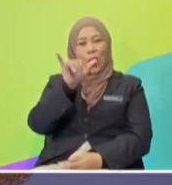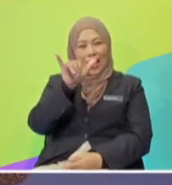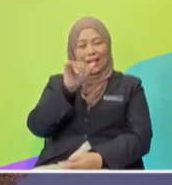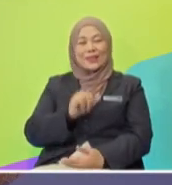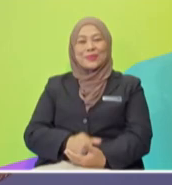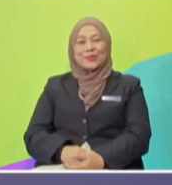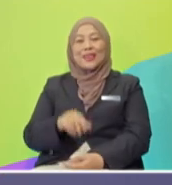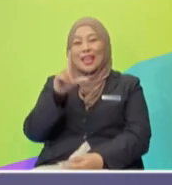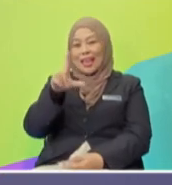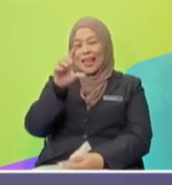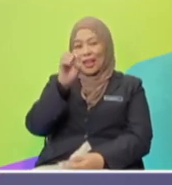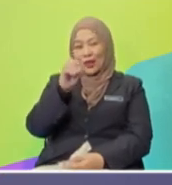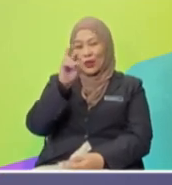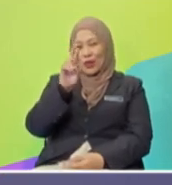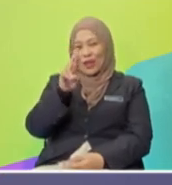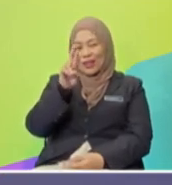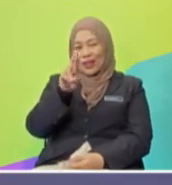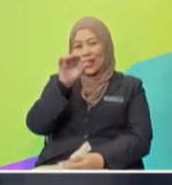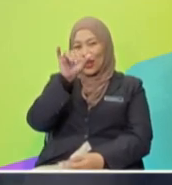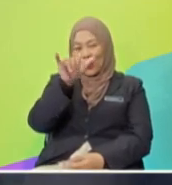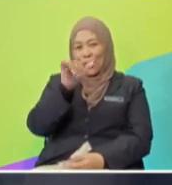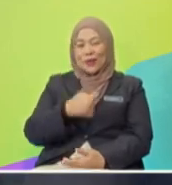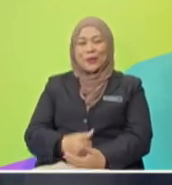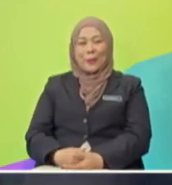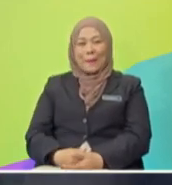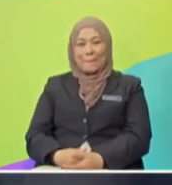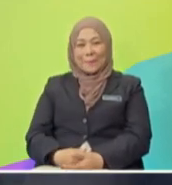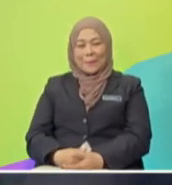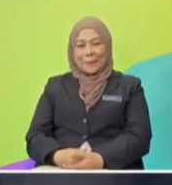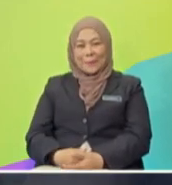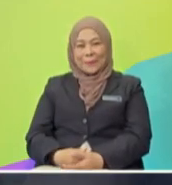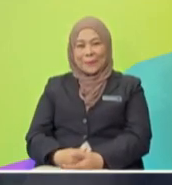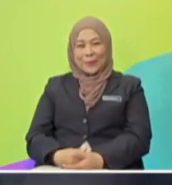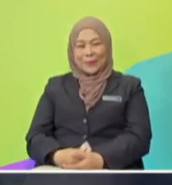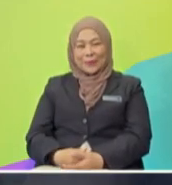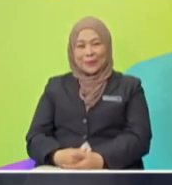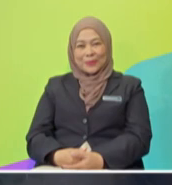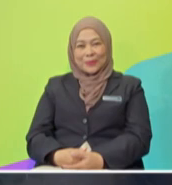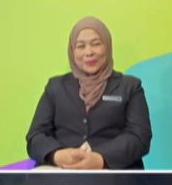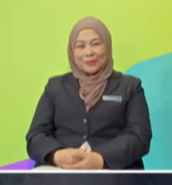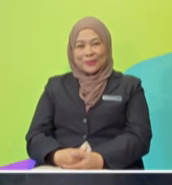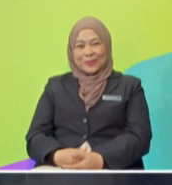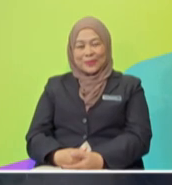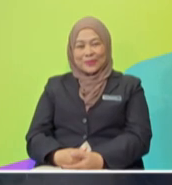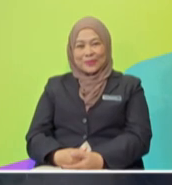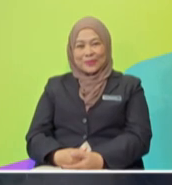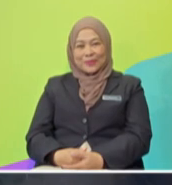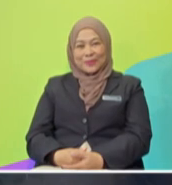L-O-R-R-Y. Lorry. Okay, very good. Okay, maybe now it's your turn. Yes, my turn. Yes, okay. I